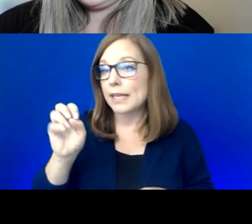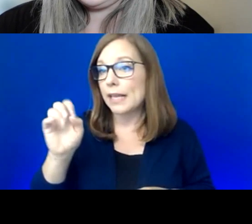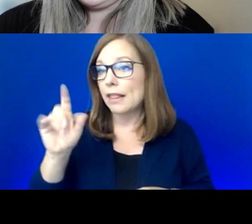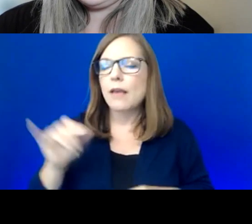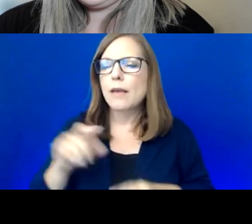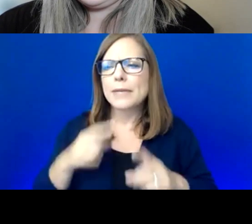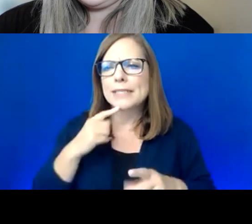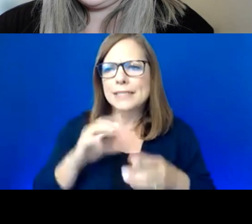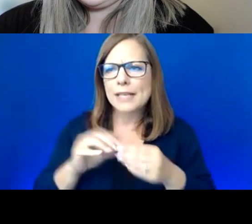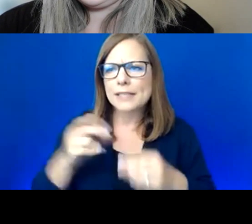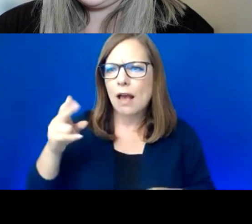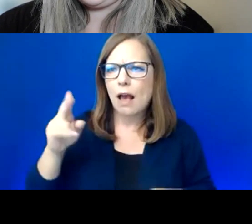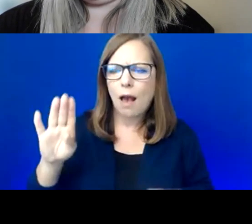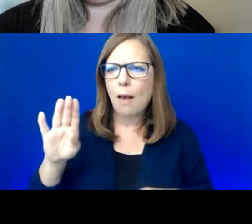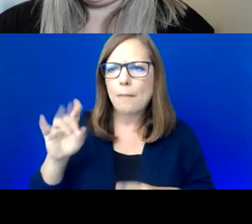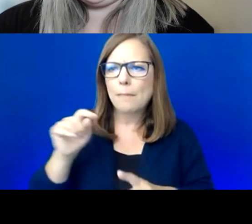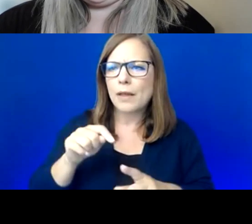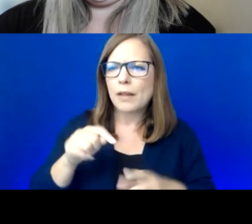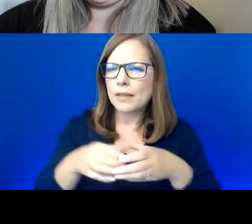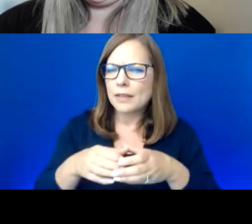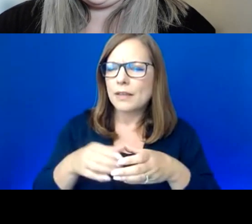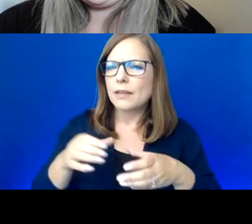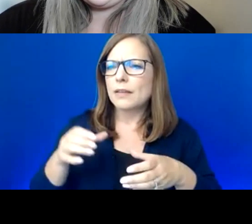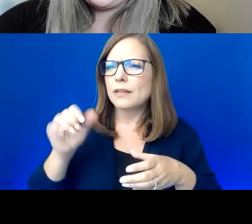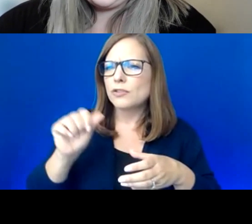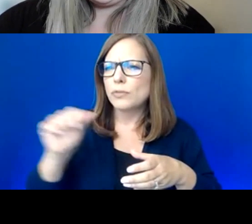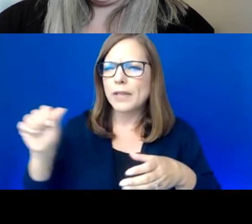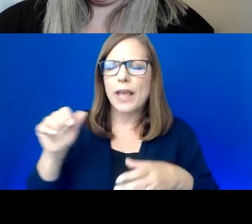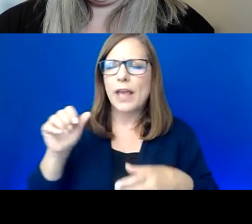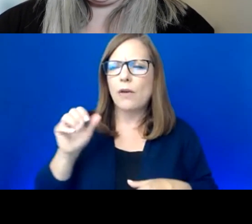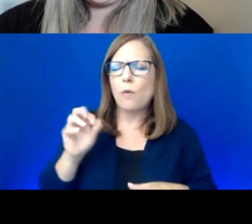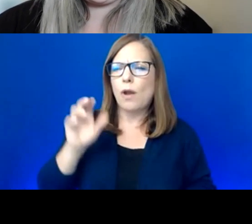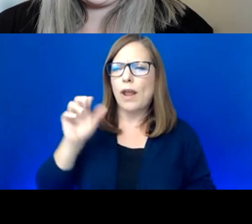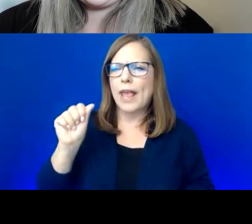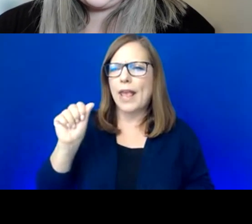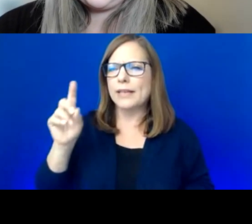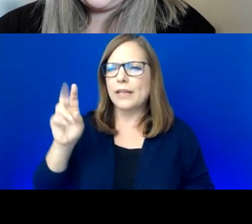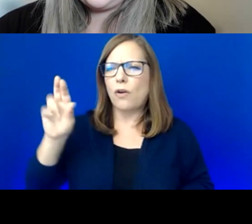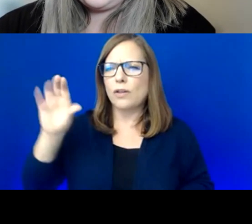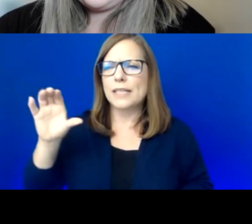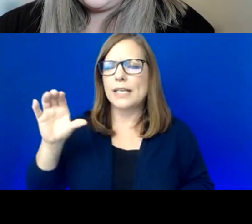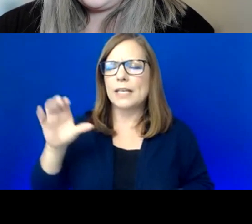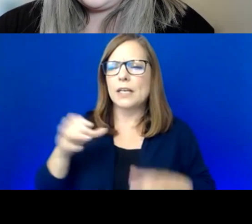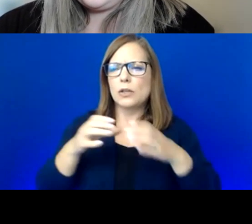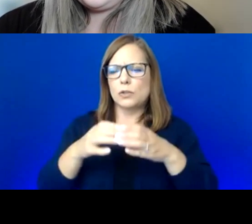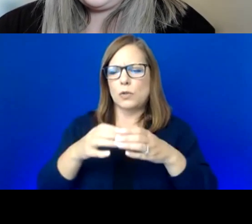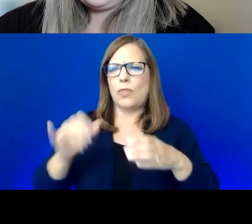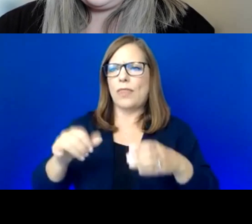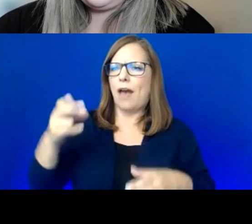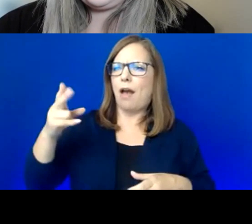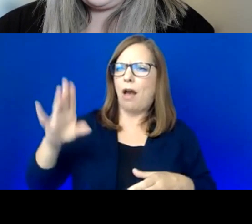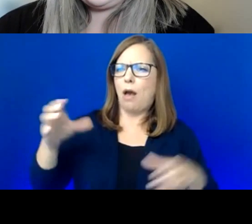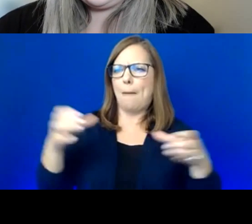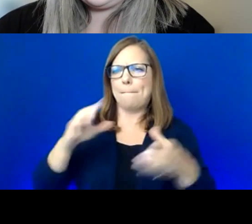the AAA or the ADRC? So I think a little bit more clarification on, what exactly, how the model works and